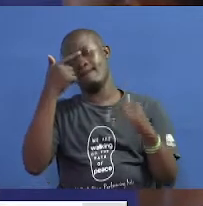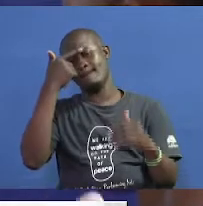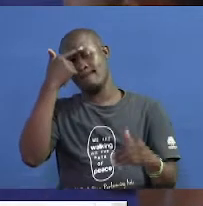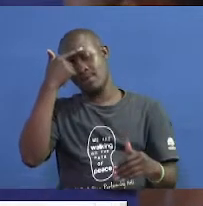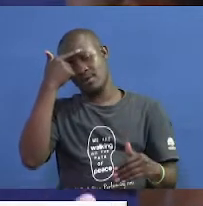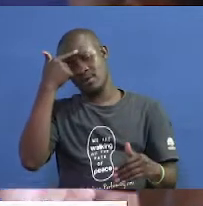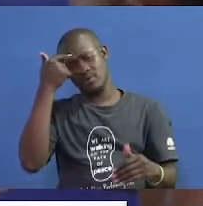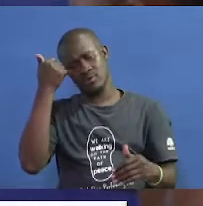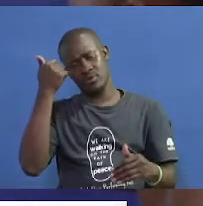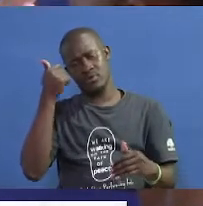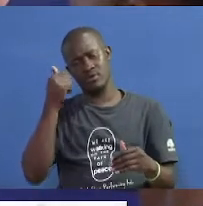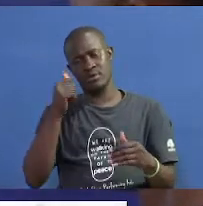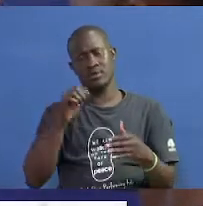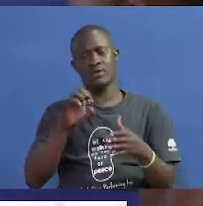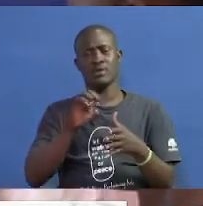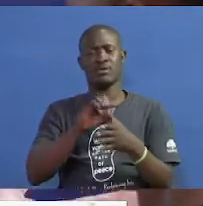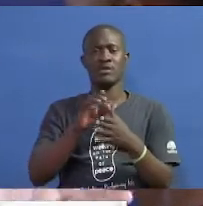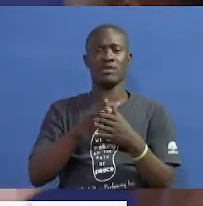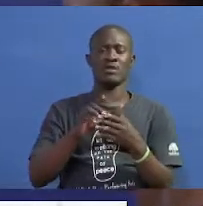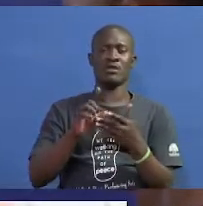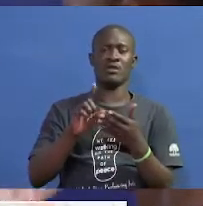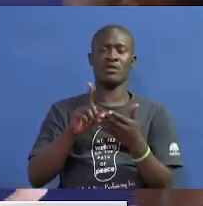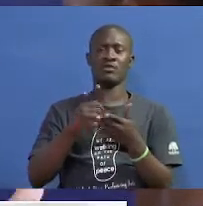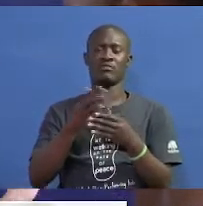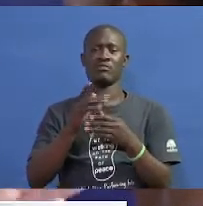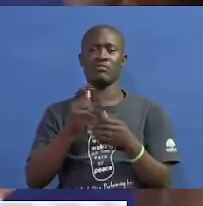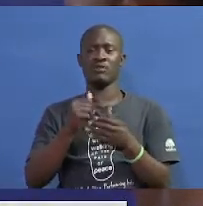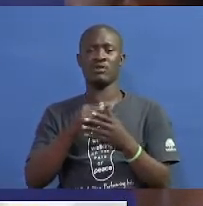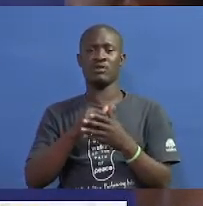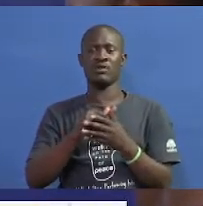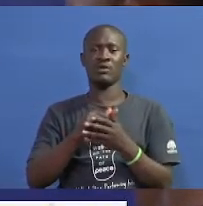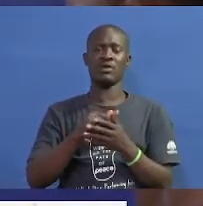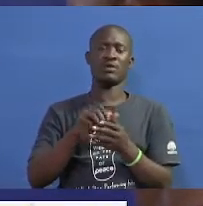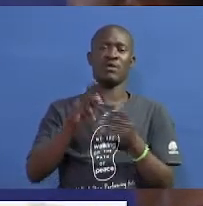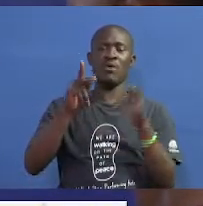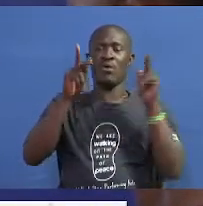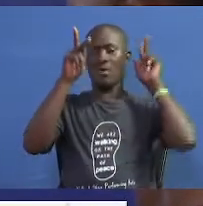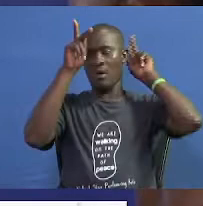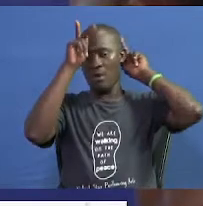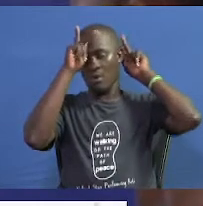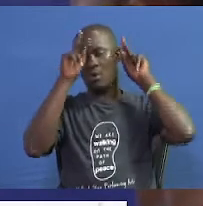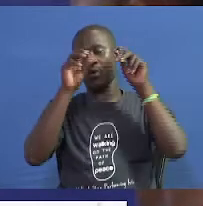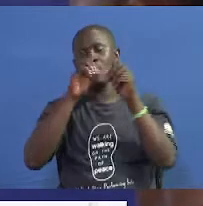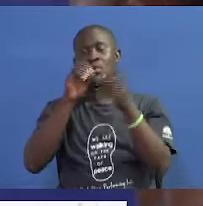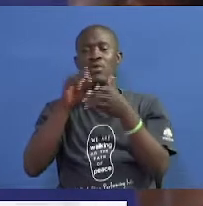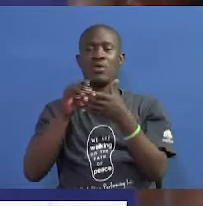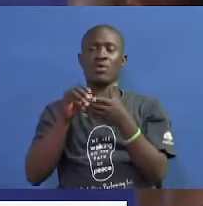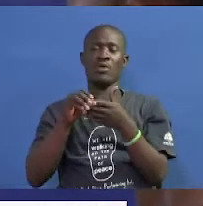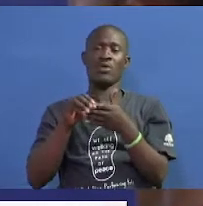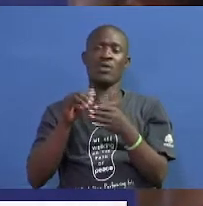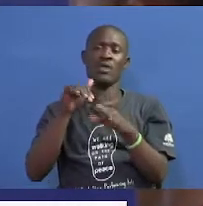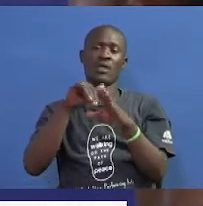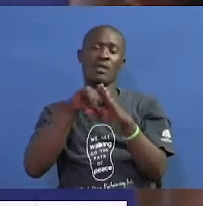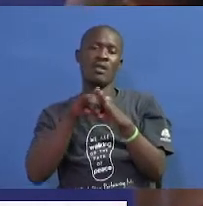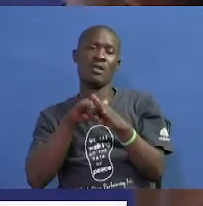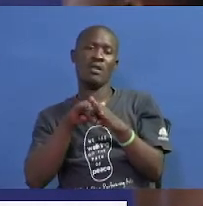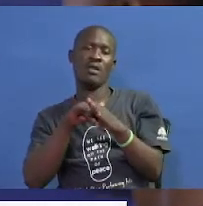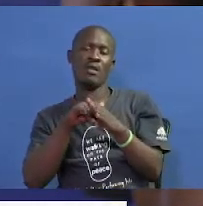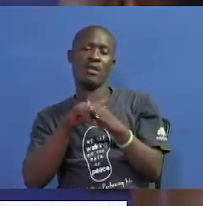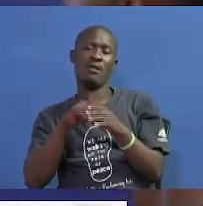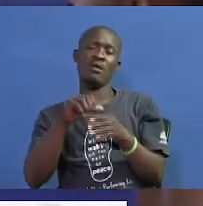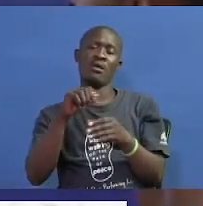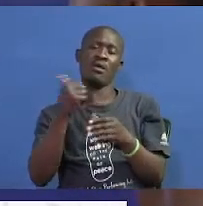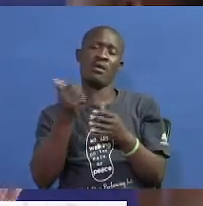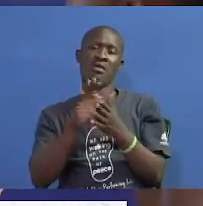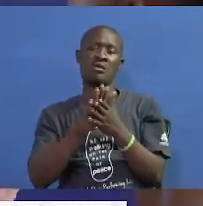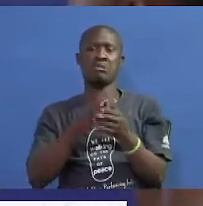because even somebody in Tata Taveta or Kakamega or in